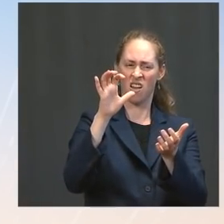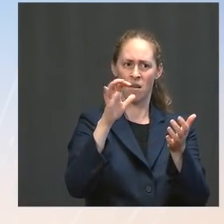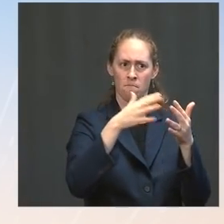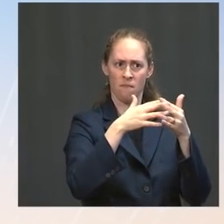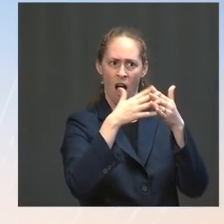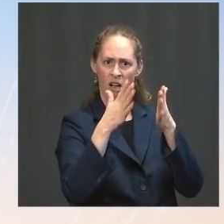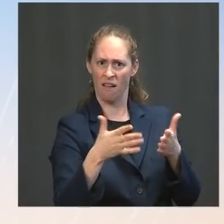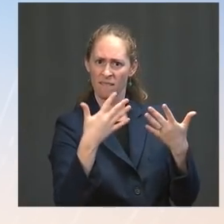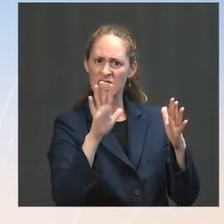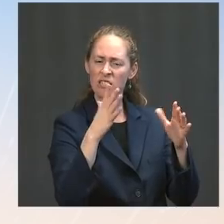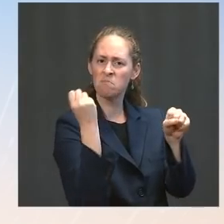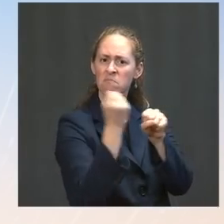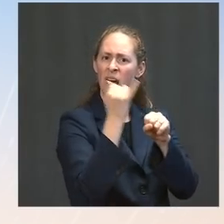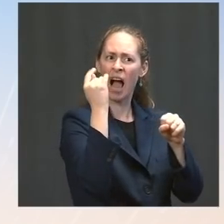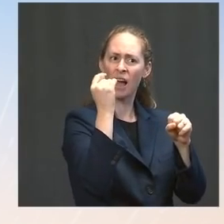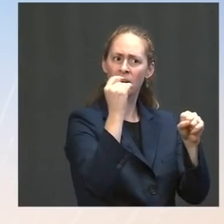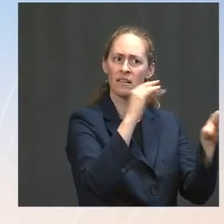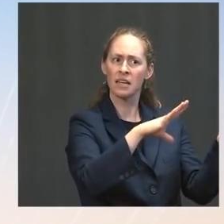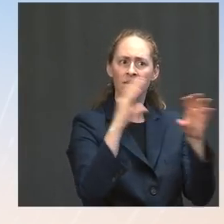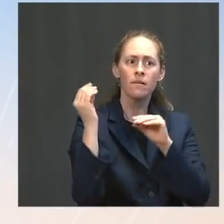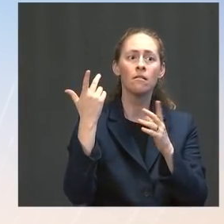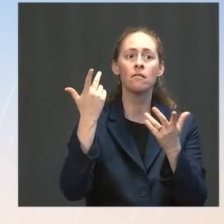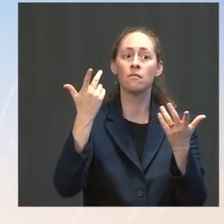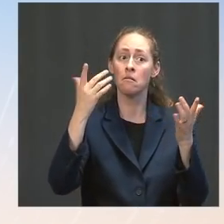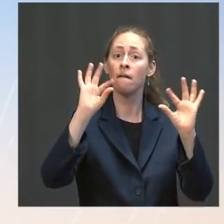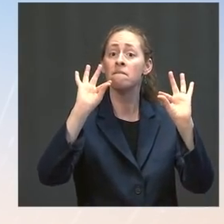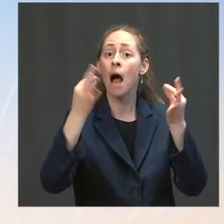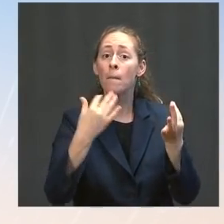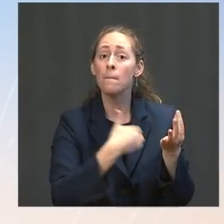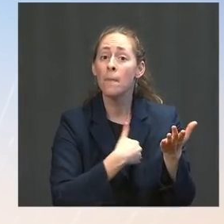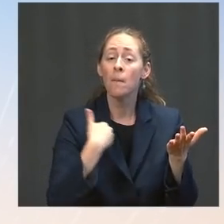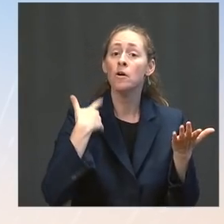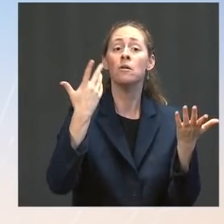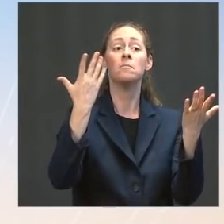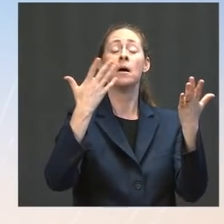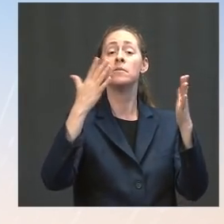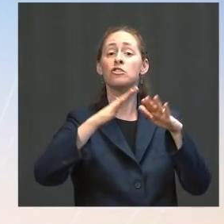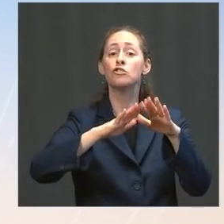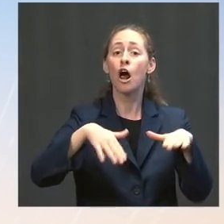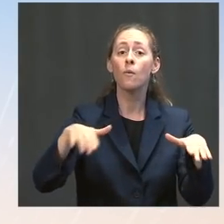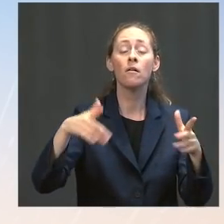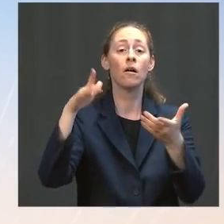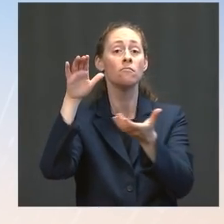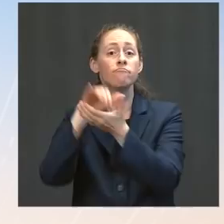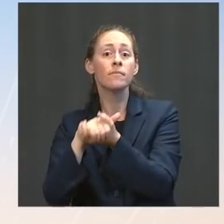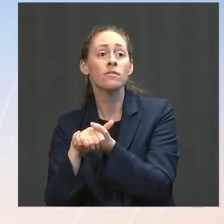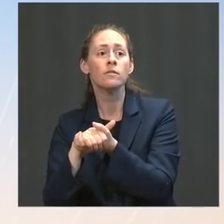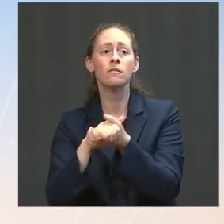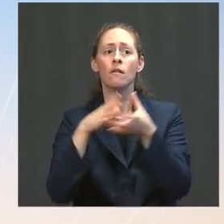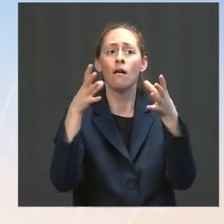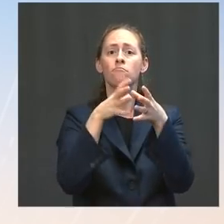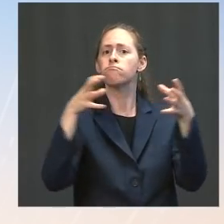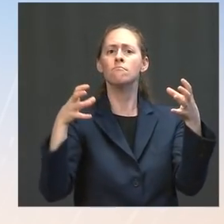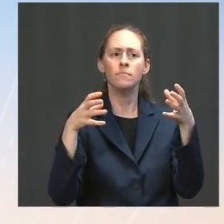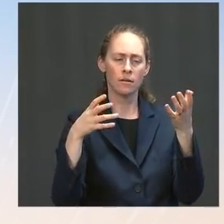could be people who have somehow fallen through the cracks, haven't been able to get in contact, and they want to get out? Like,